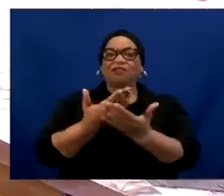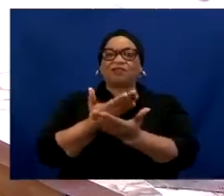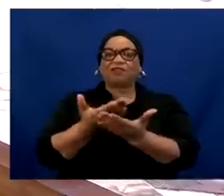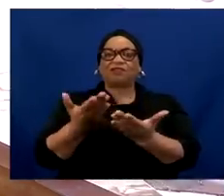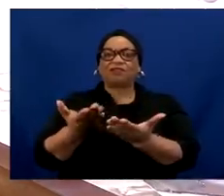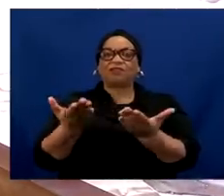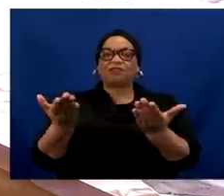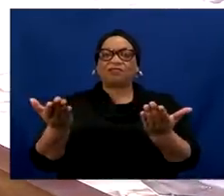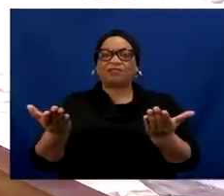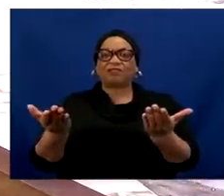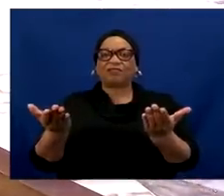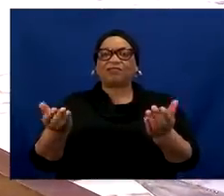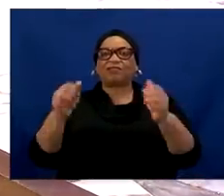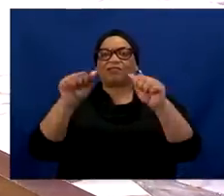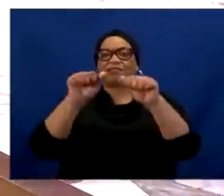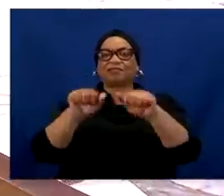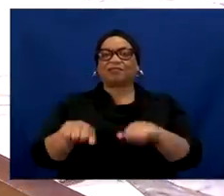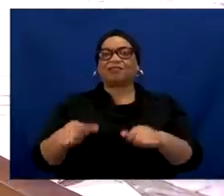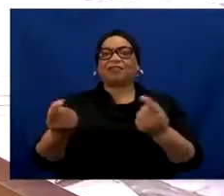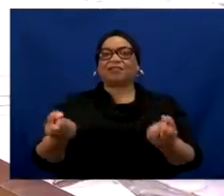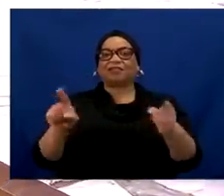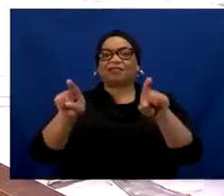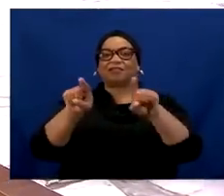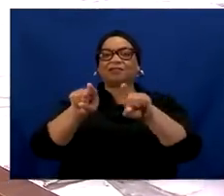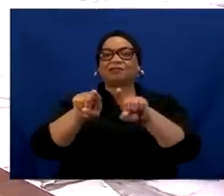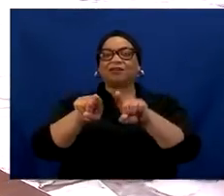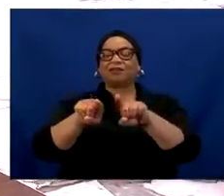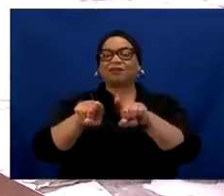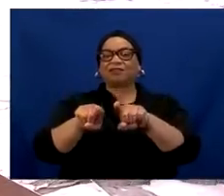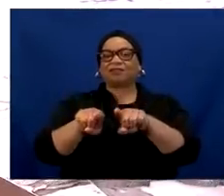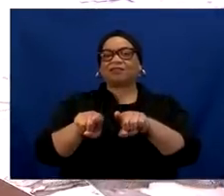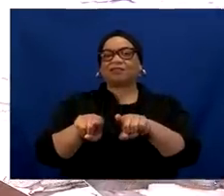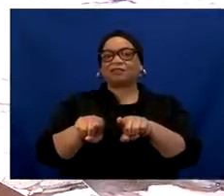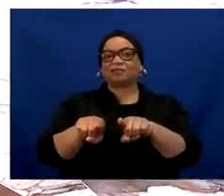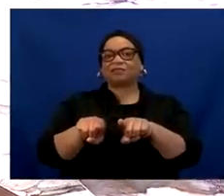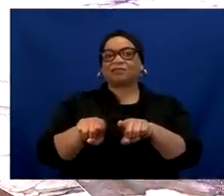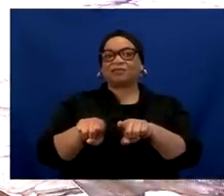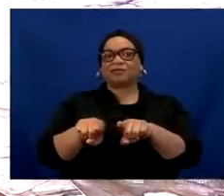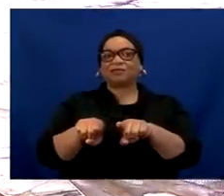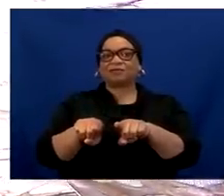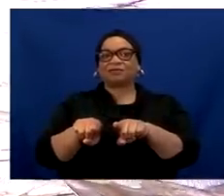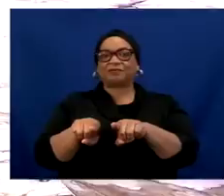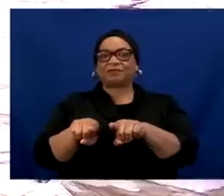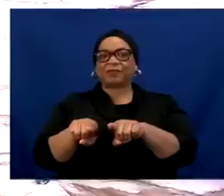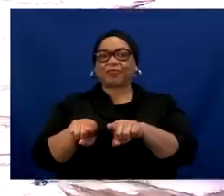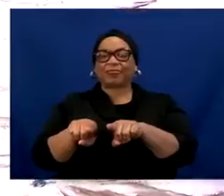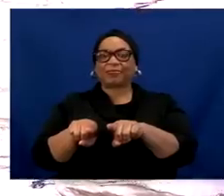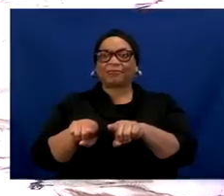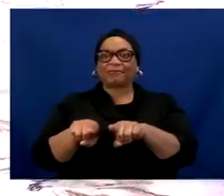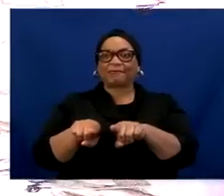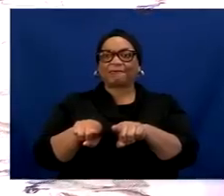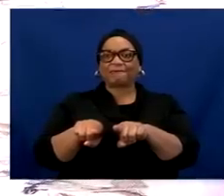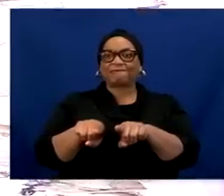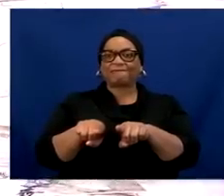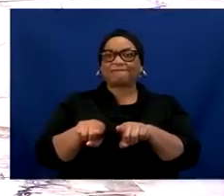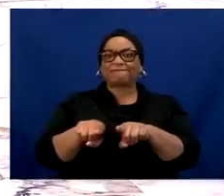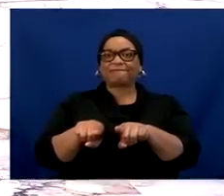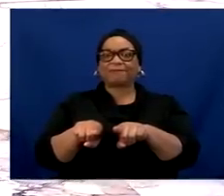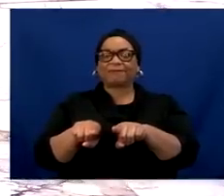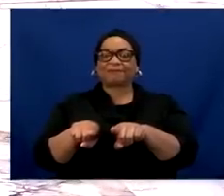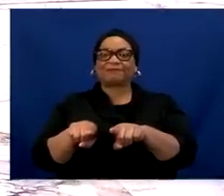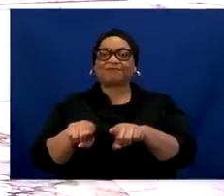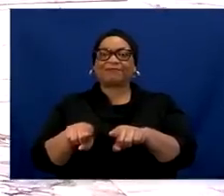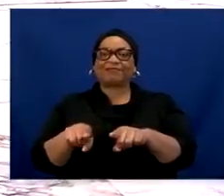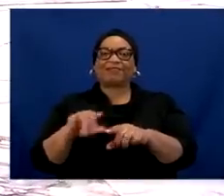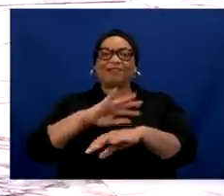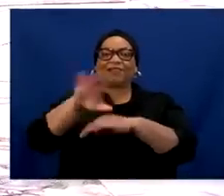All things. Come on, come on. Who else needs to come? Come on, come on. This is your day. This is your day. From